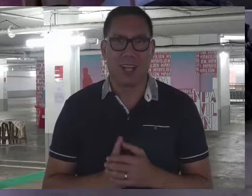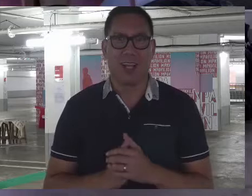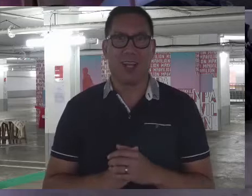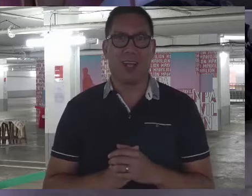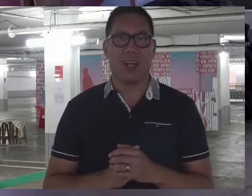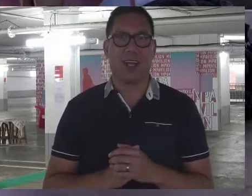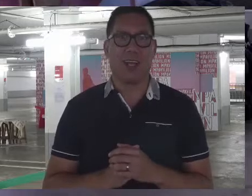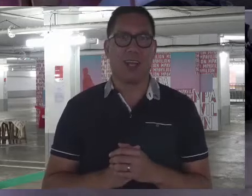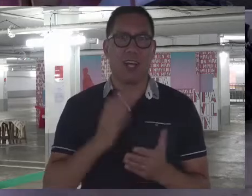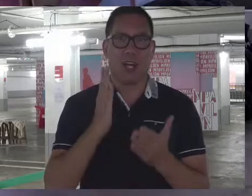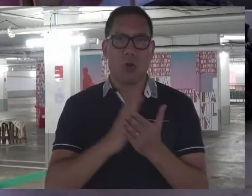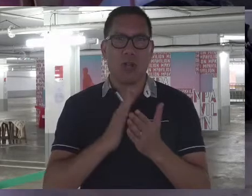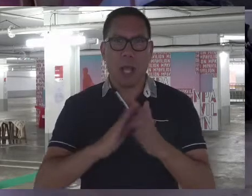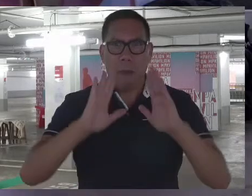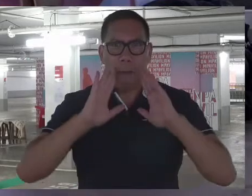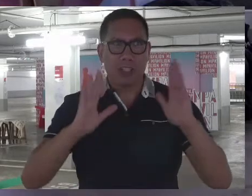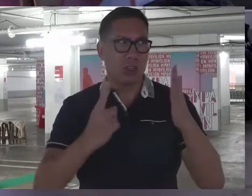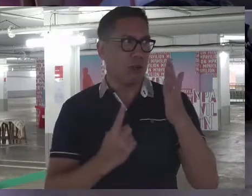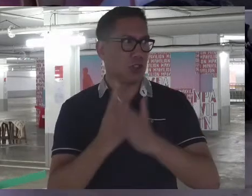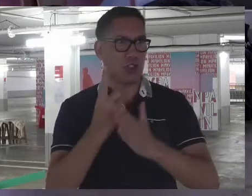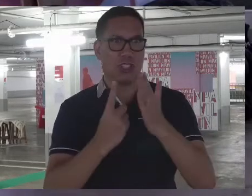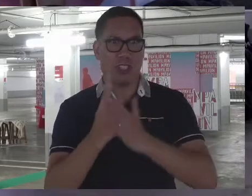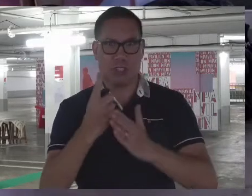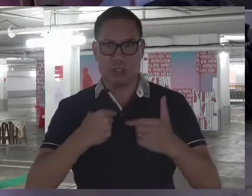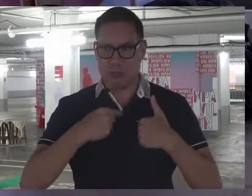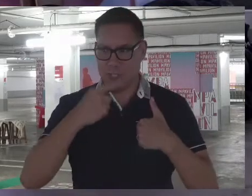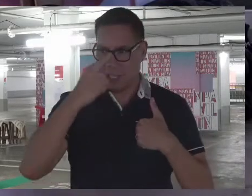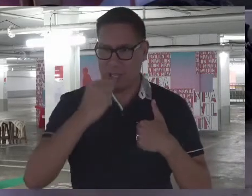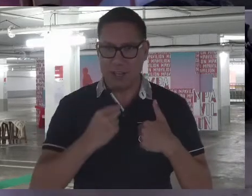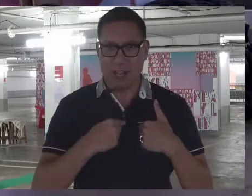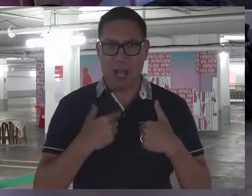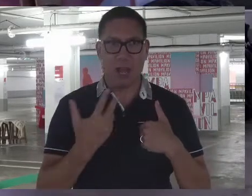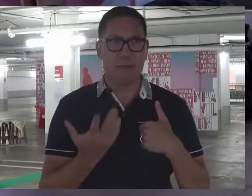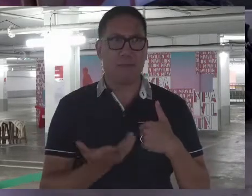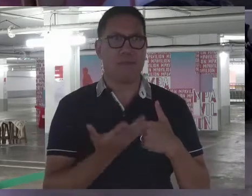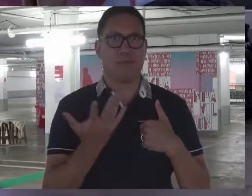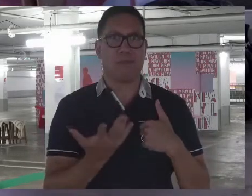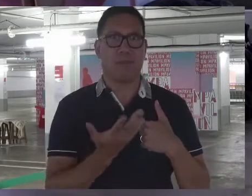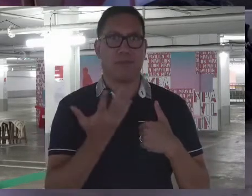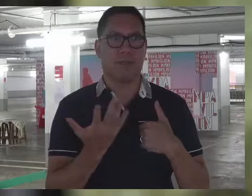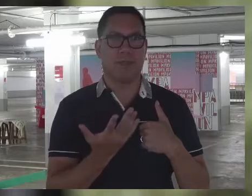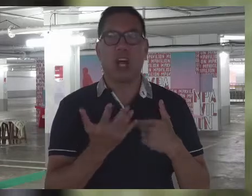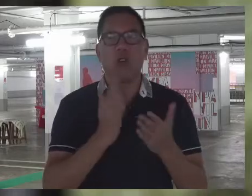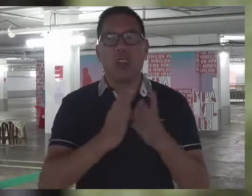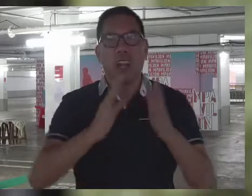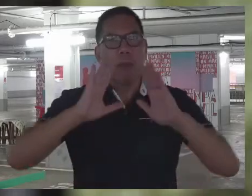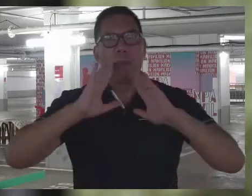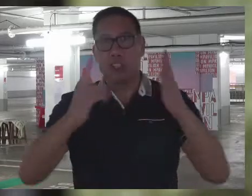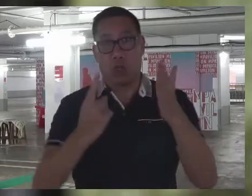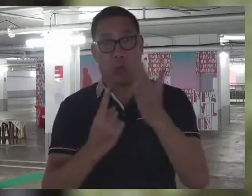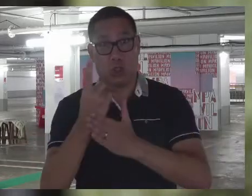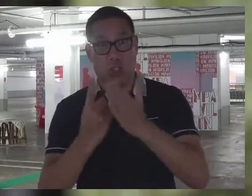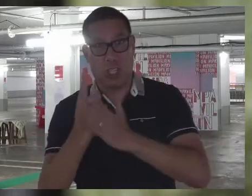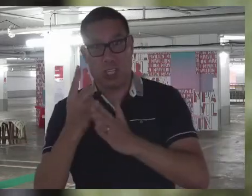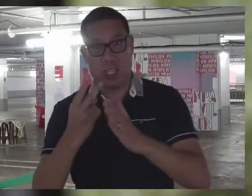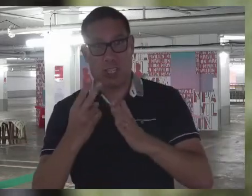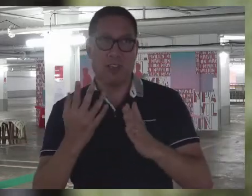It's a pretty amazing opportunity to be able to. It's been a pretty amazing opportunity to